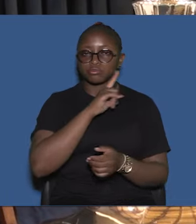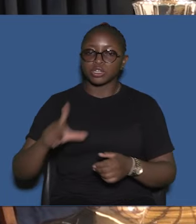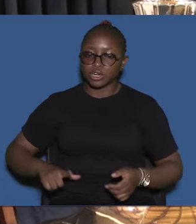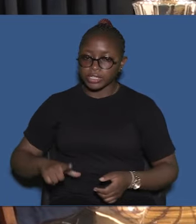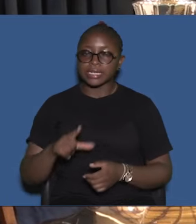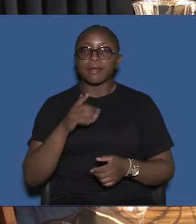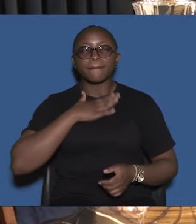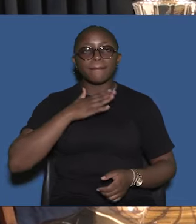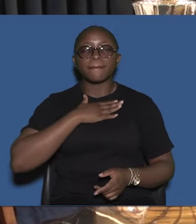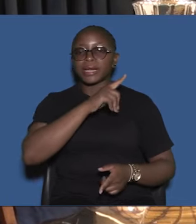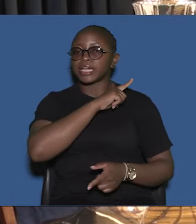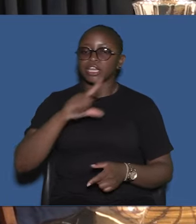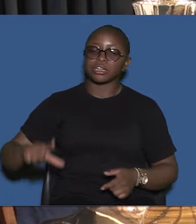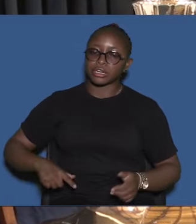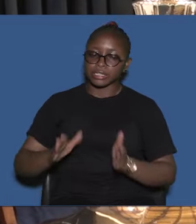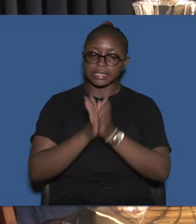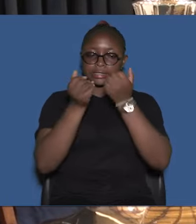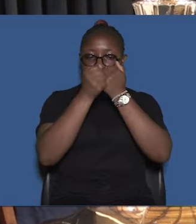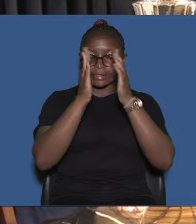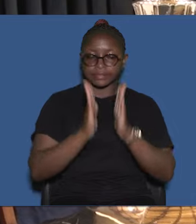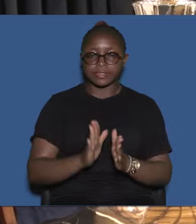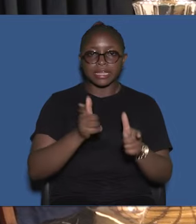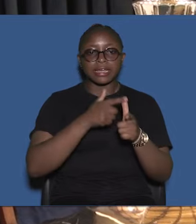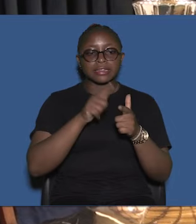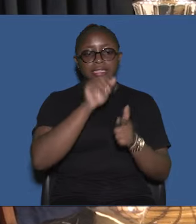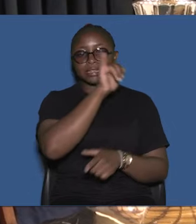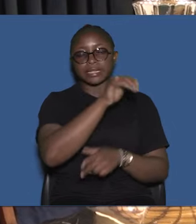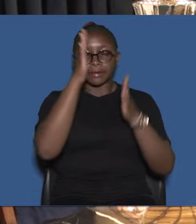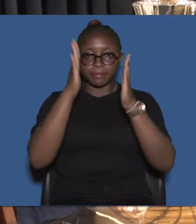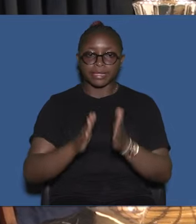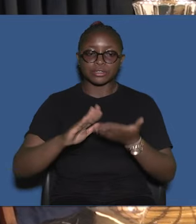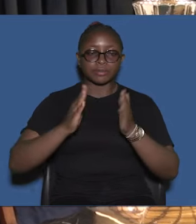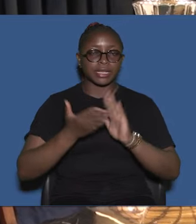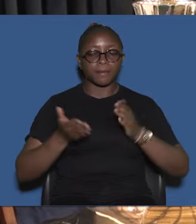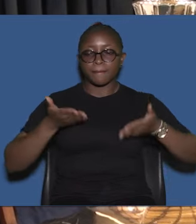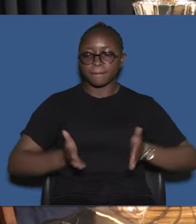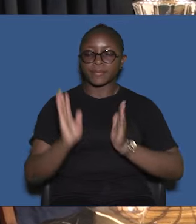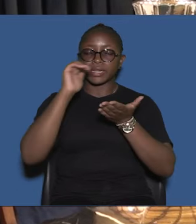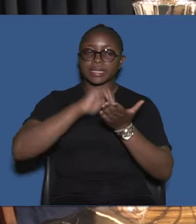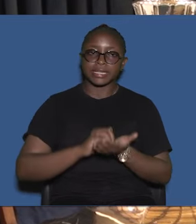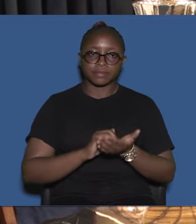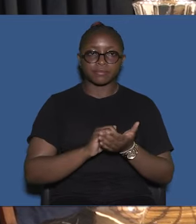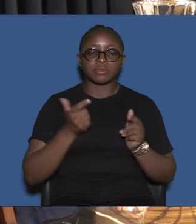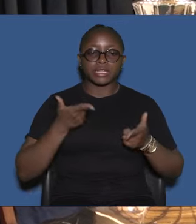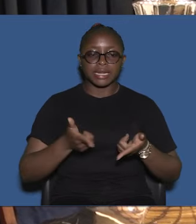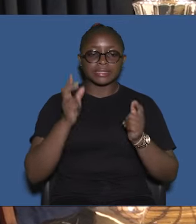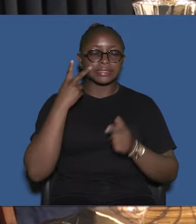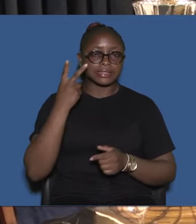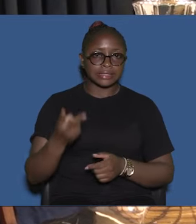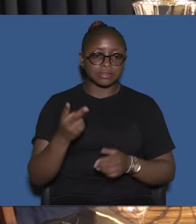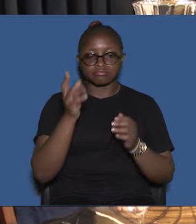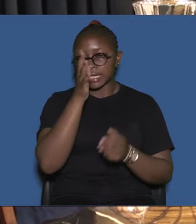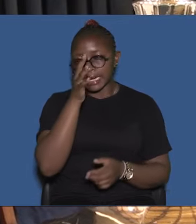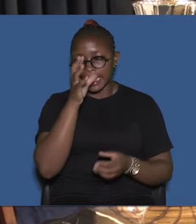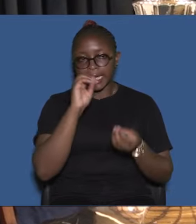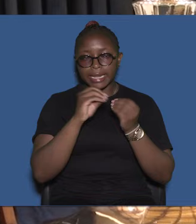that person becomes a born-again Christian. So let's look at myth number one. Today we look at myth